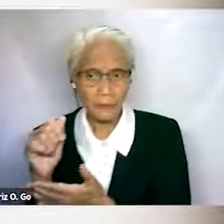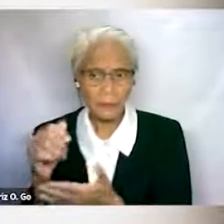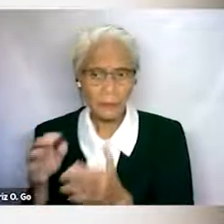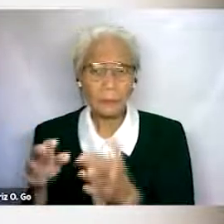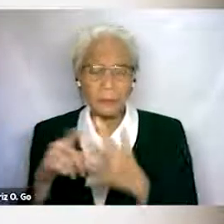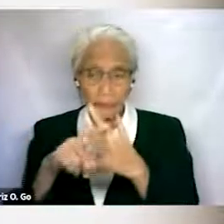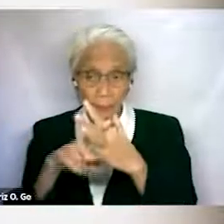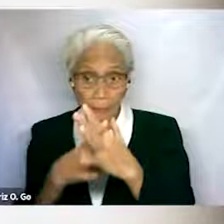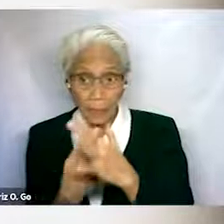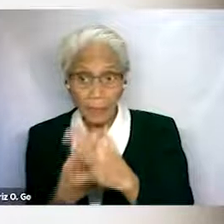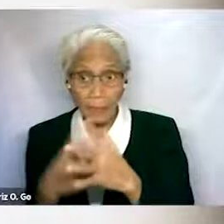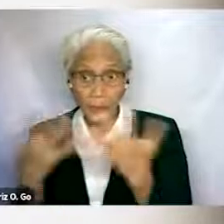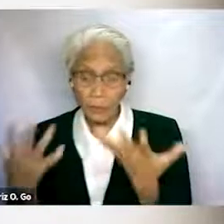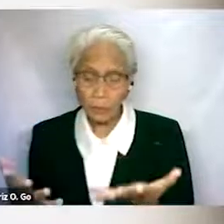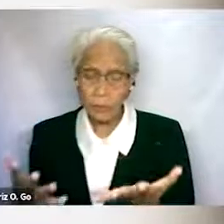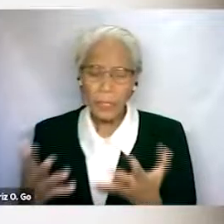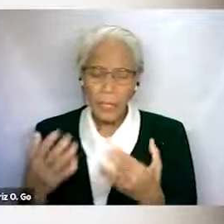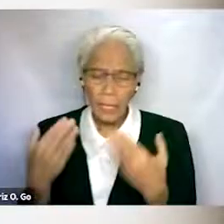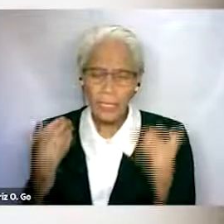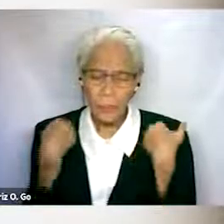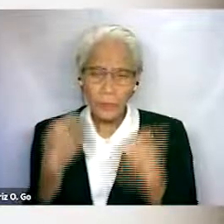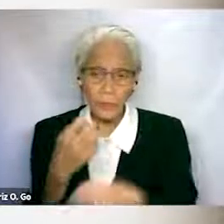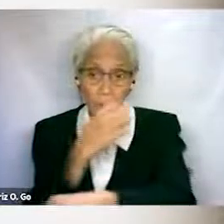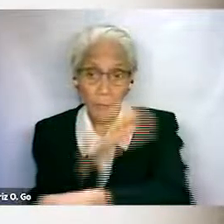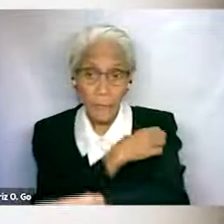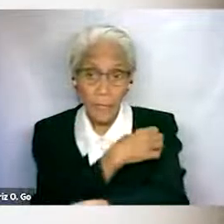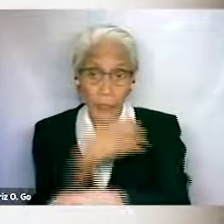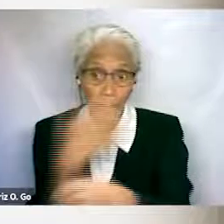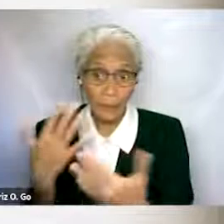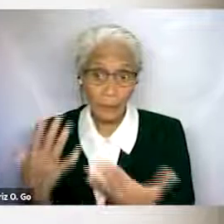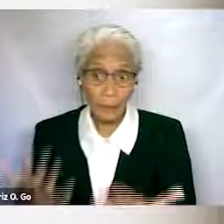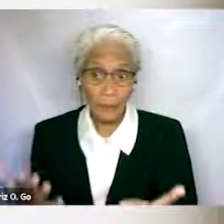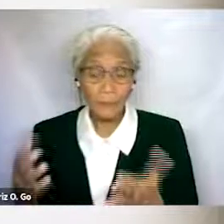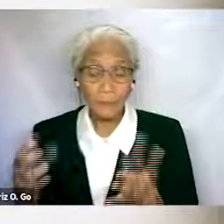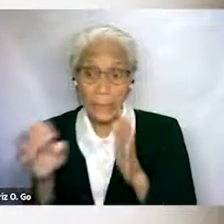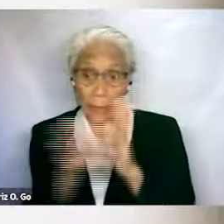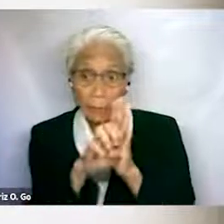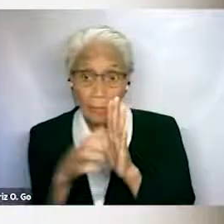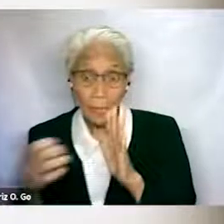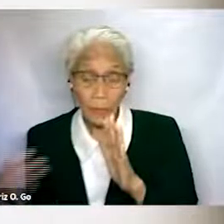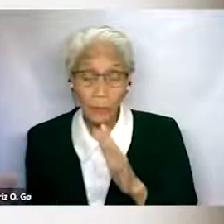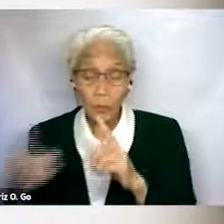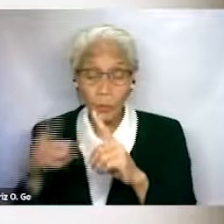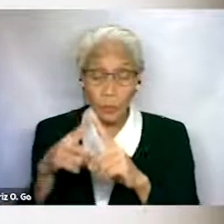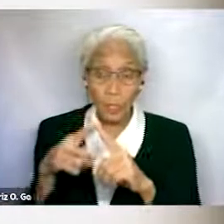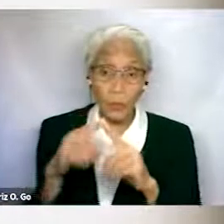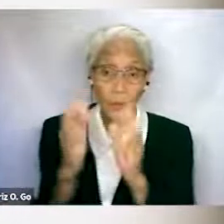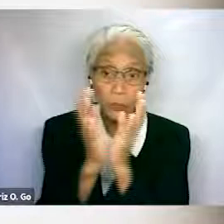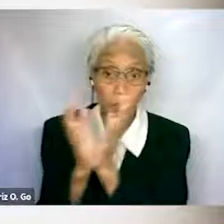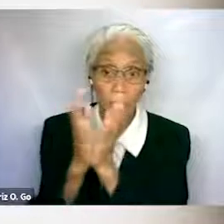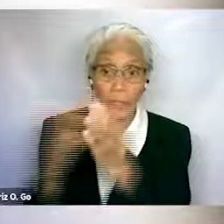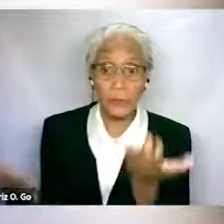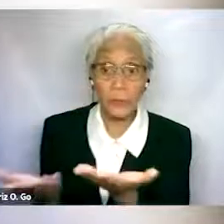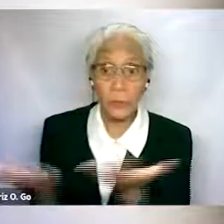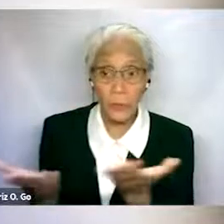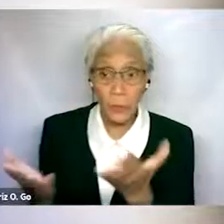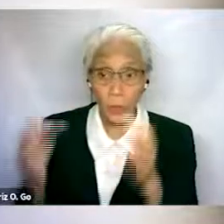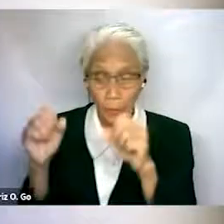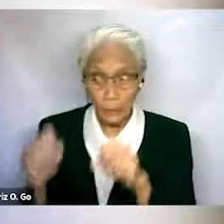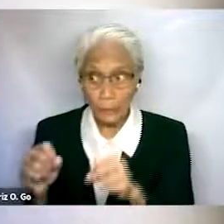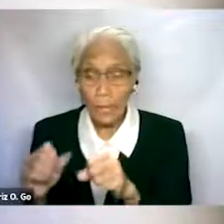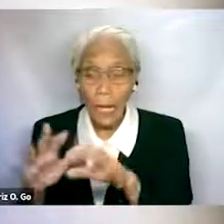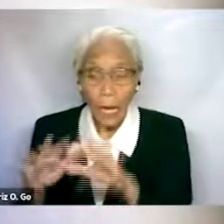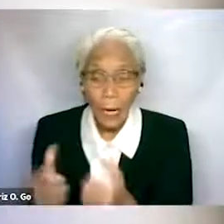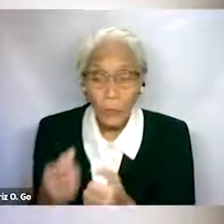groups of girl children, in order to highlight and to create a comprehensive shadow reporting policy. And that is a good